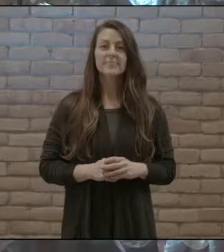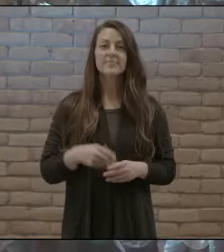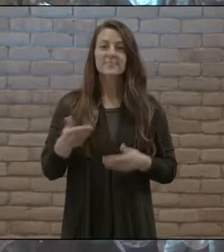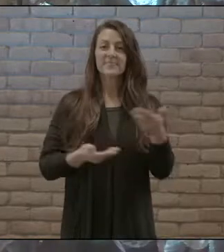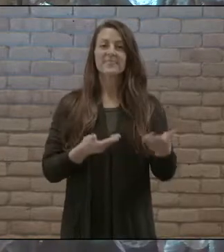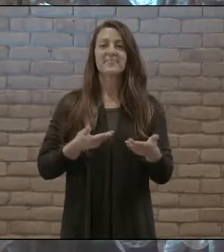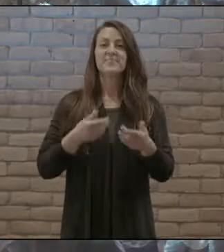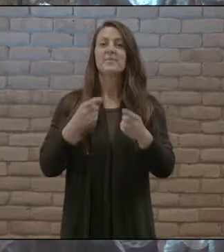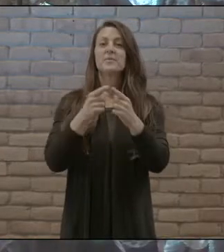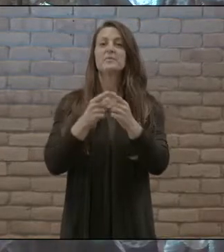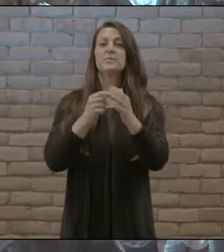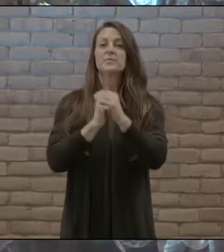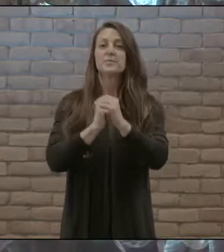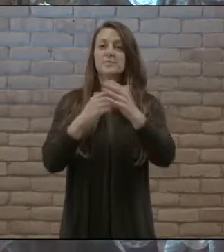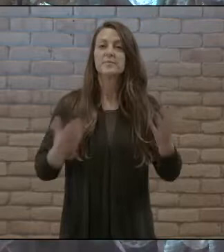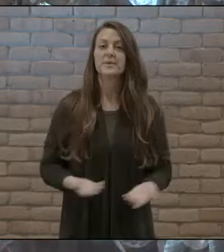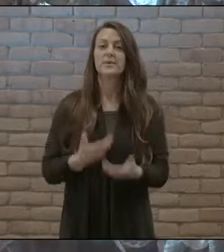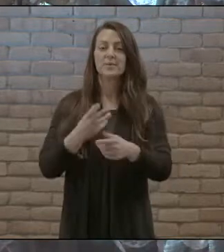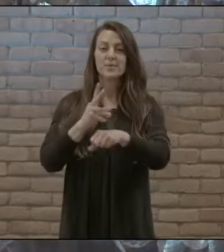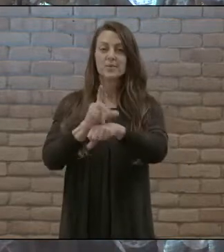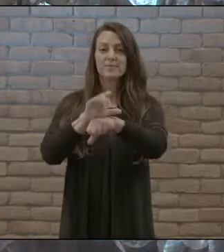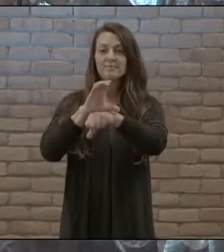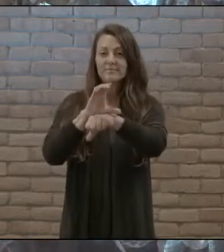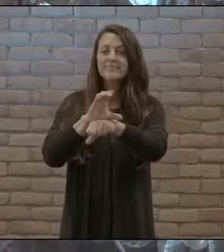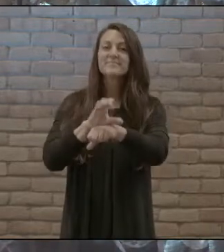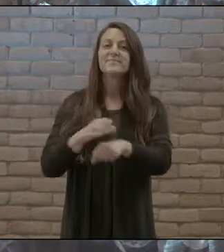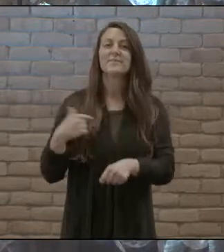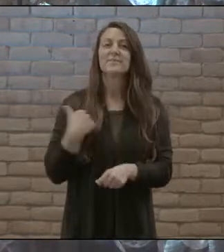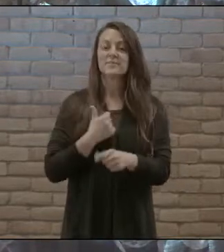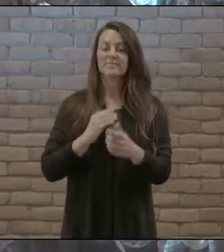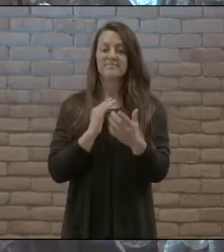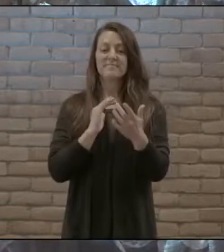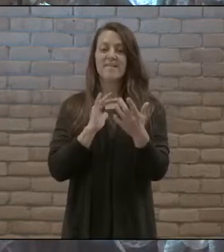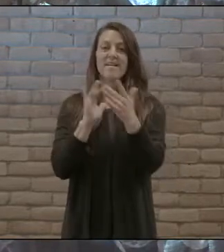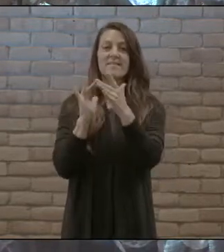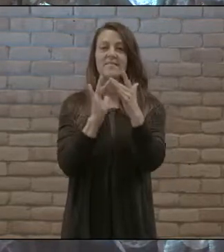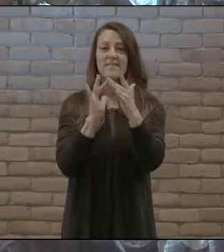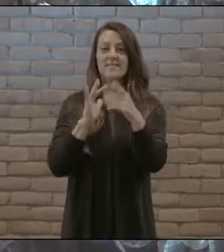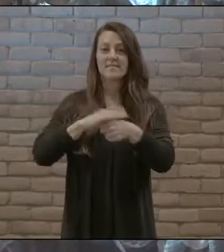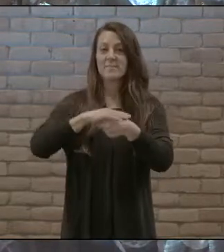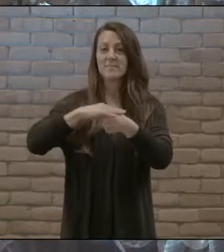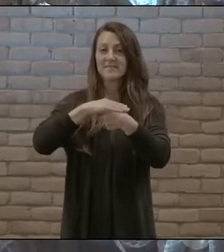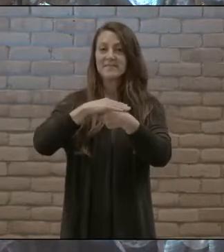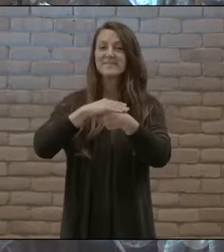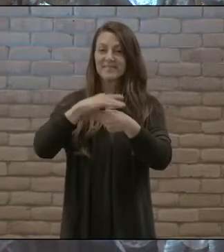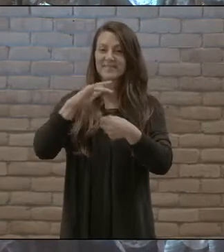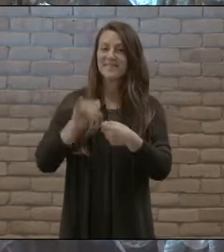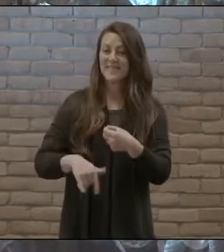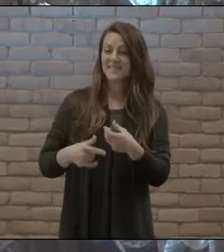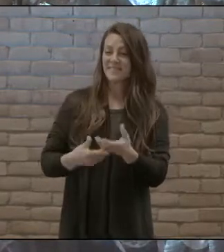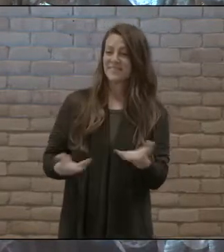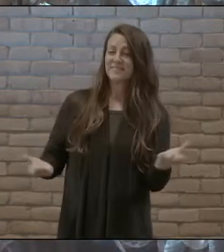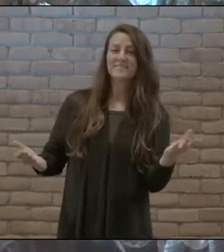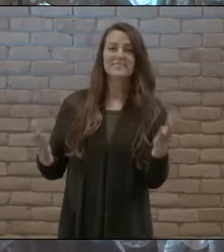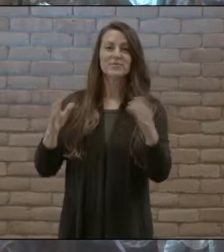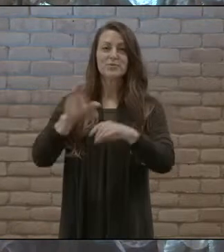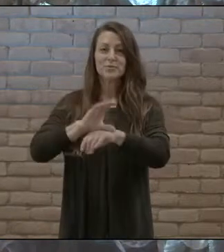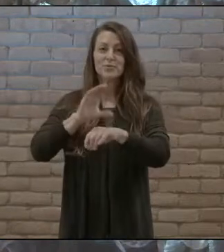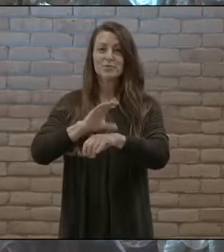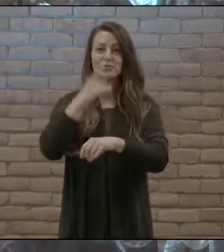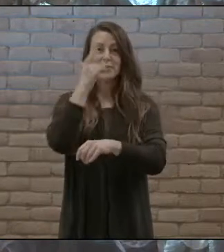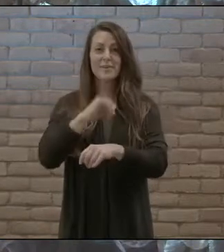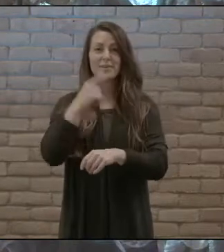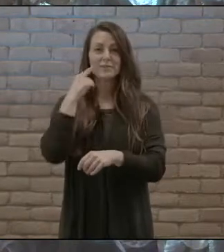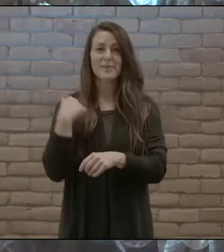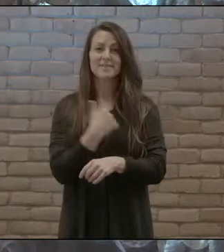Well, welcome to worship here at Woodbury Lutheran Church and our online campus. This is it. This is what church looks like for us in the next